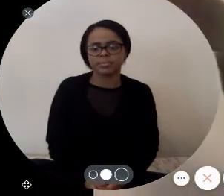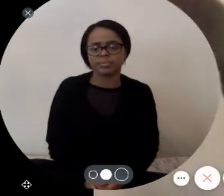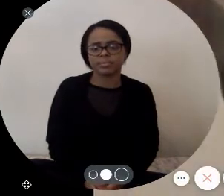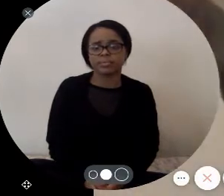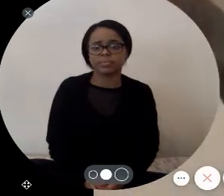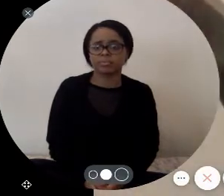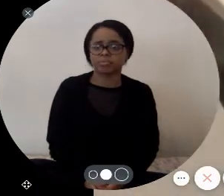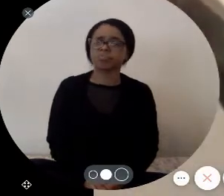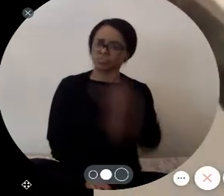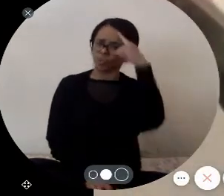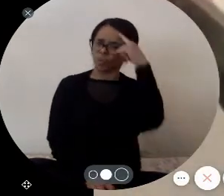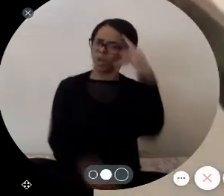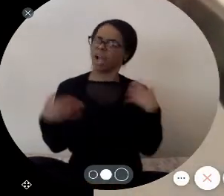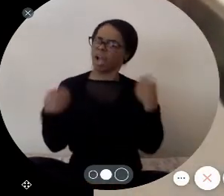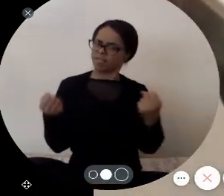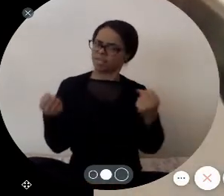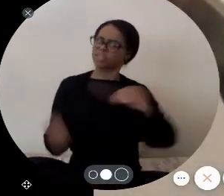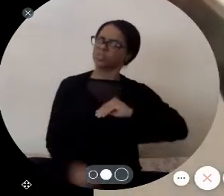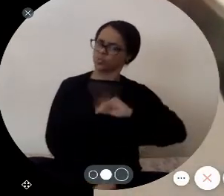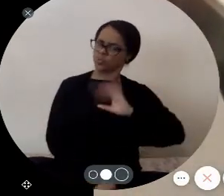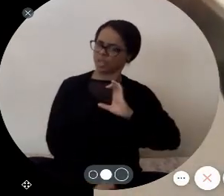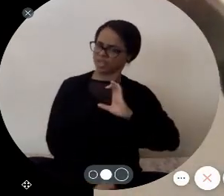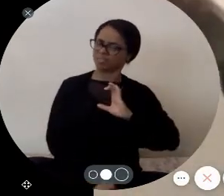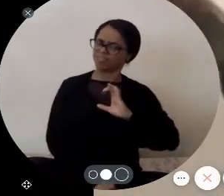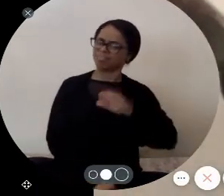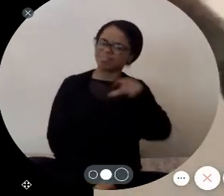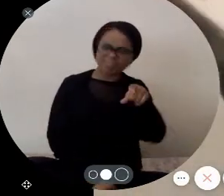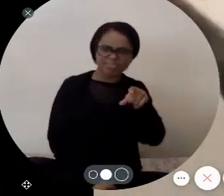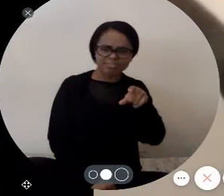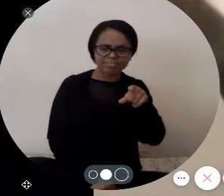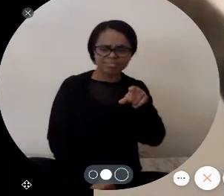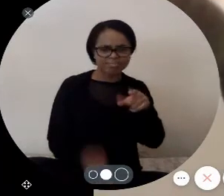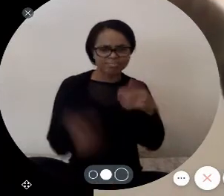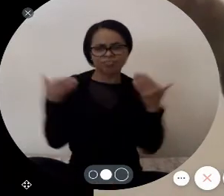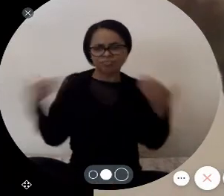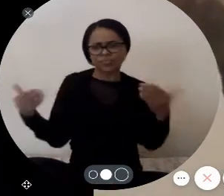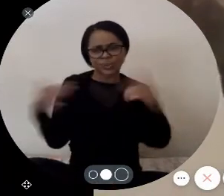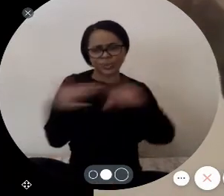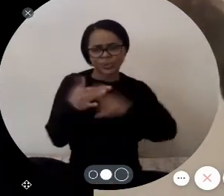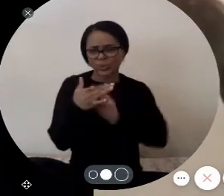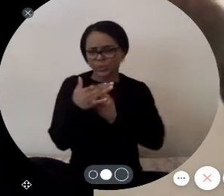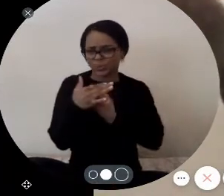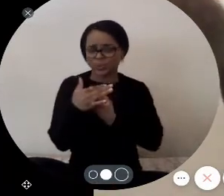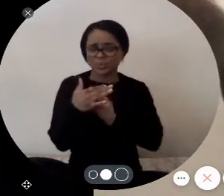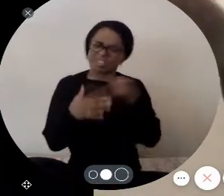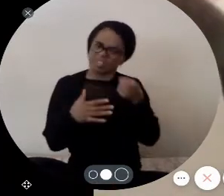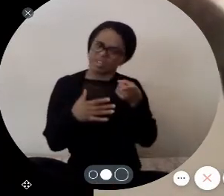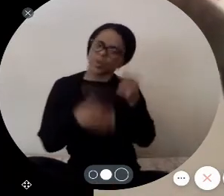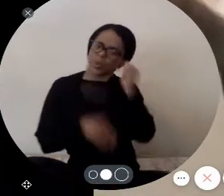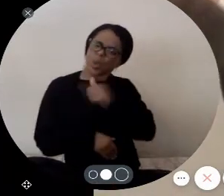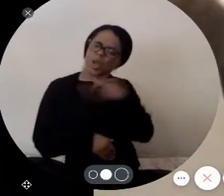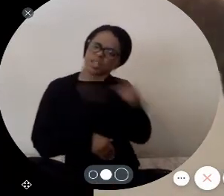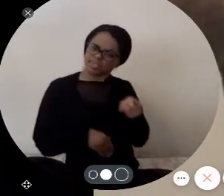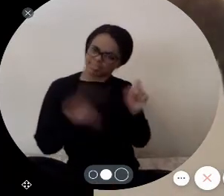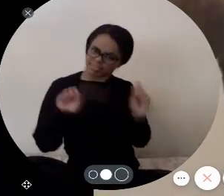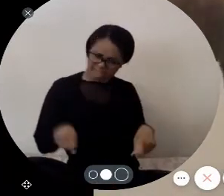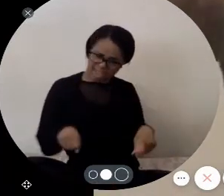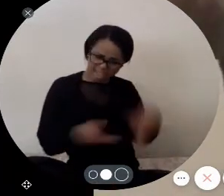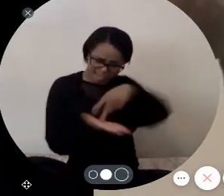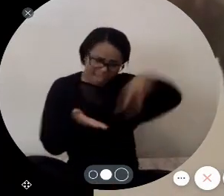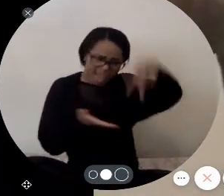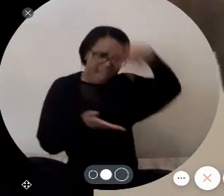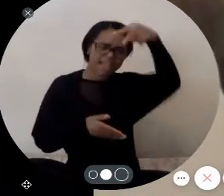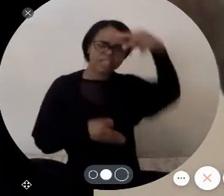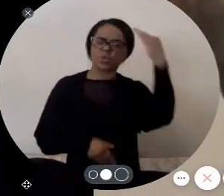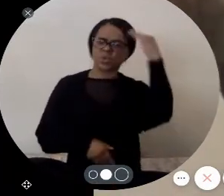With confidence and strength, Cordelia began anew. She was the girl who could fly, and she knew that this was